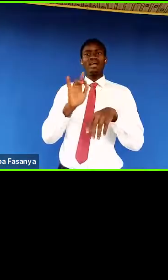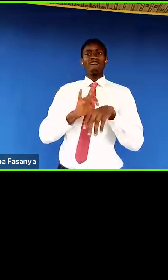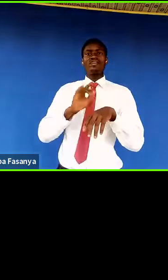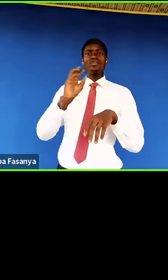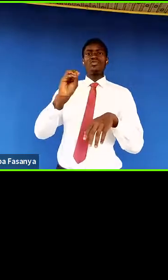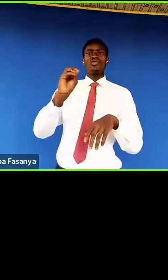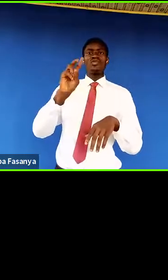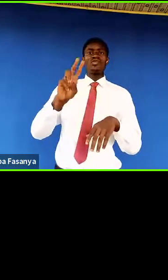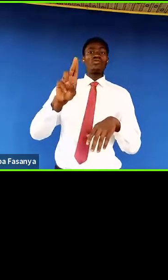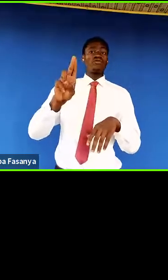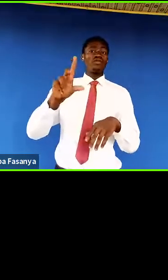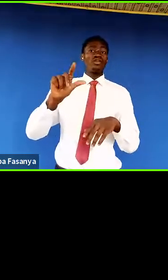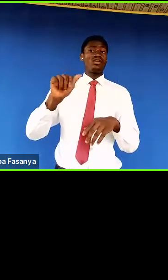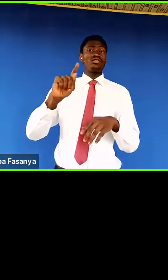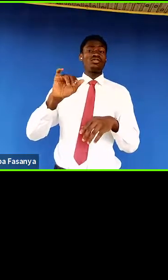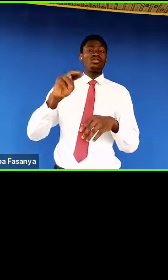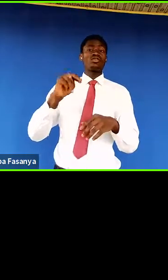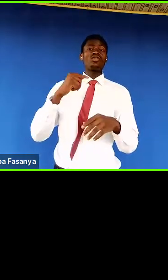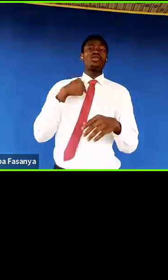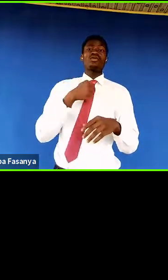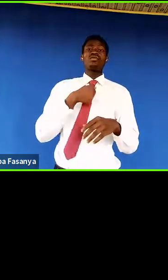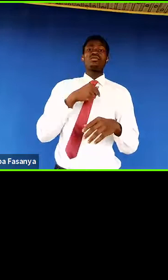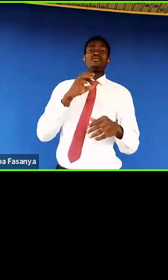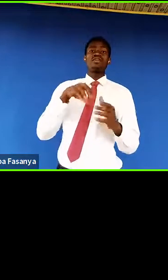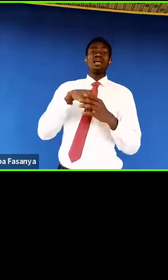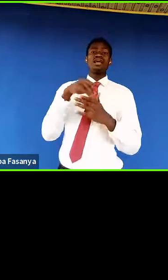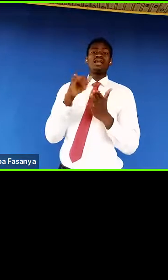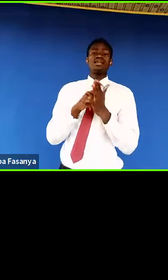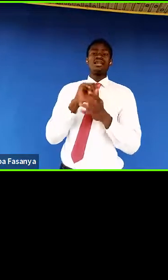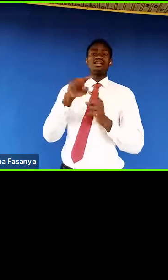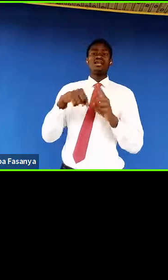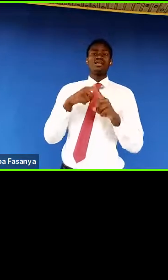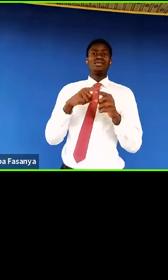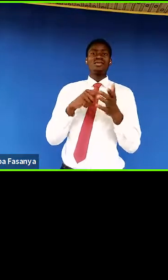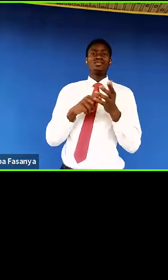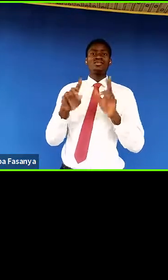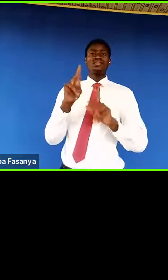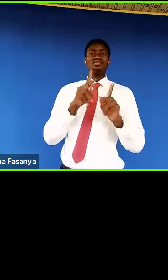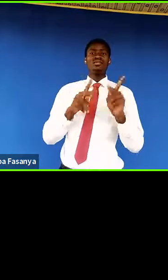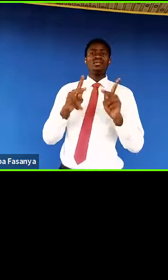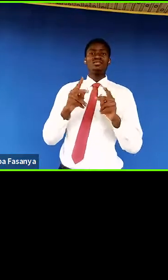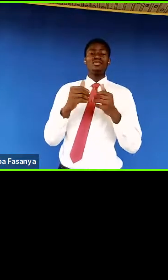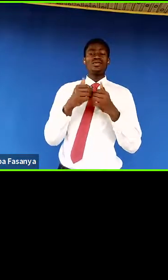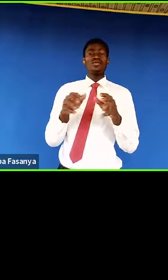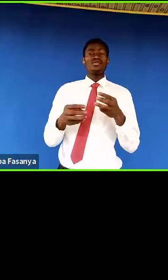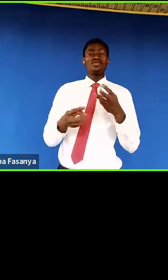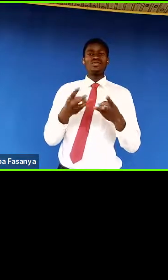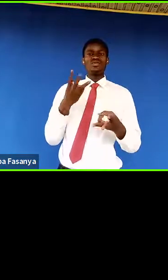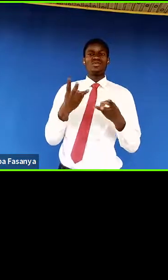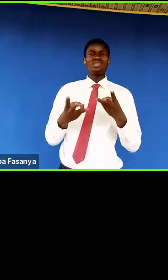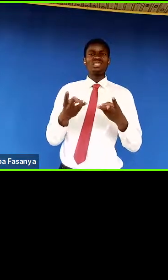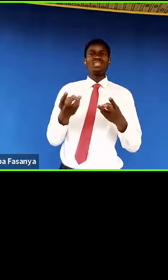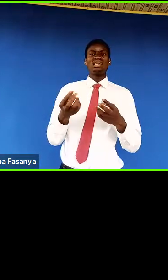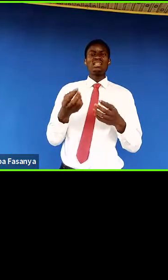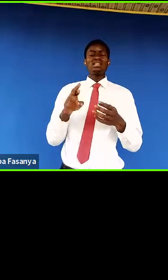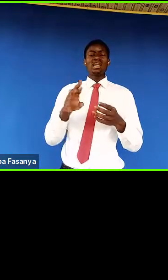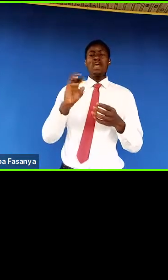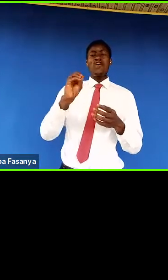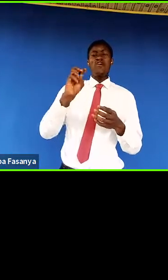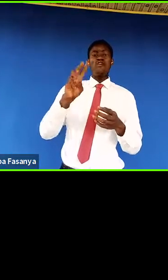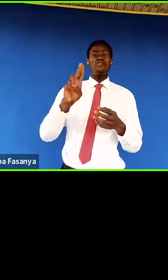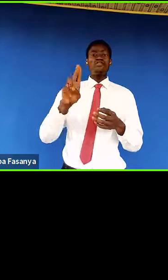found out that when these people lose weight, they are able to now their ovulation resumes, so they are able